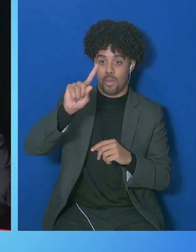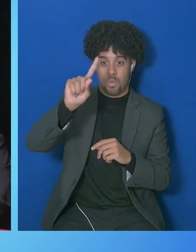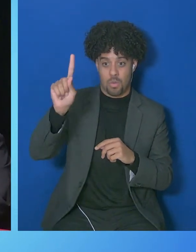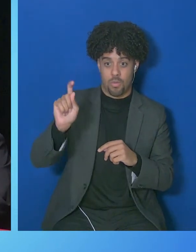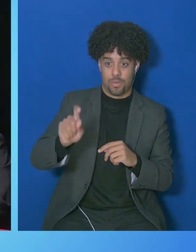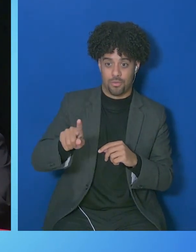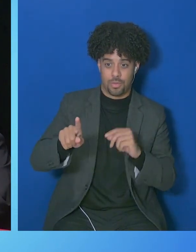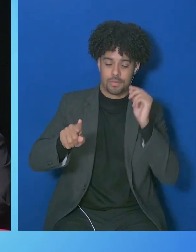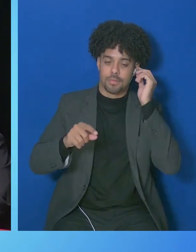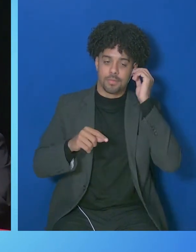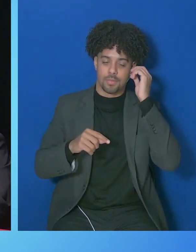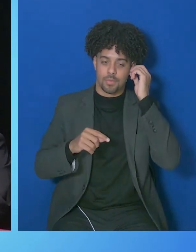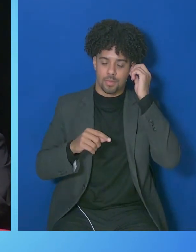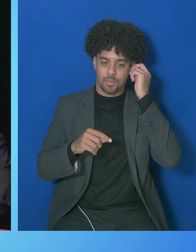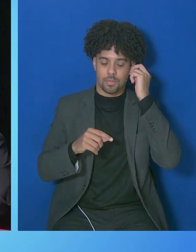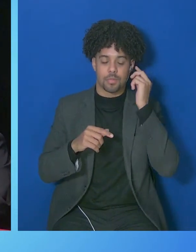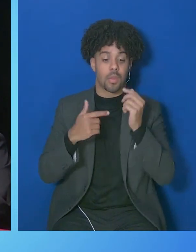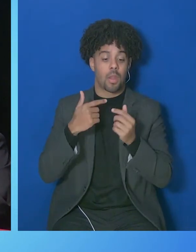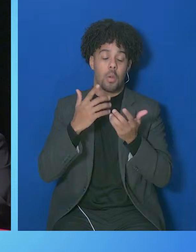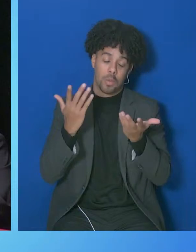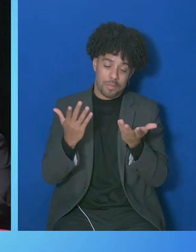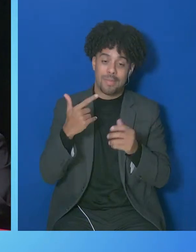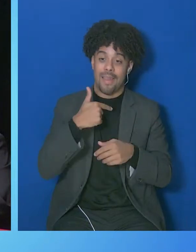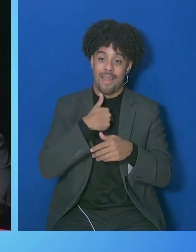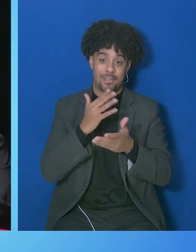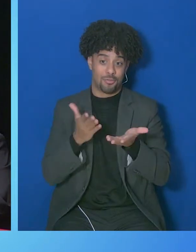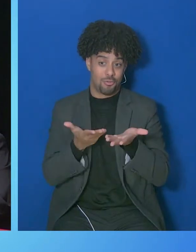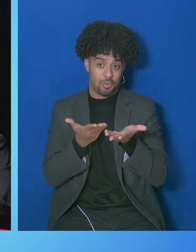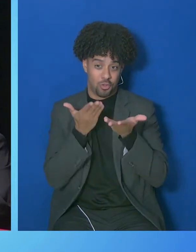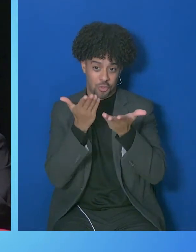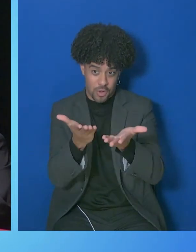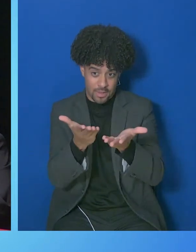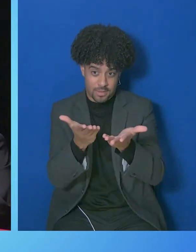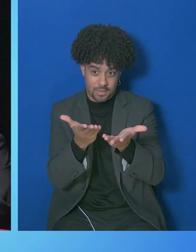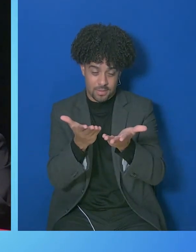I would just suggest that we might consider